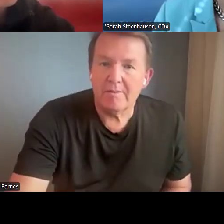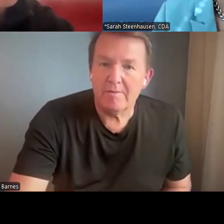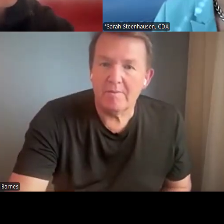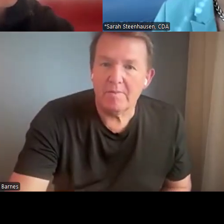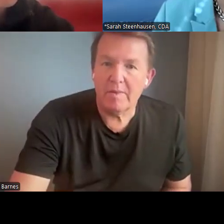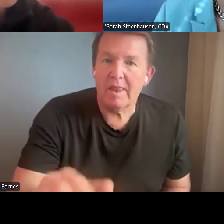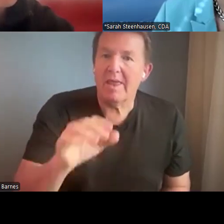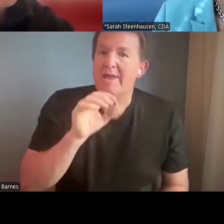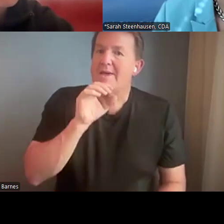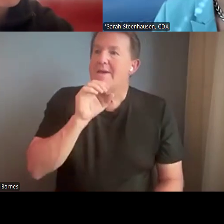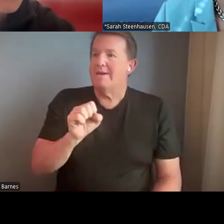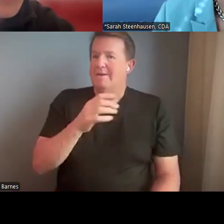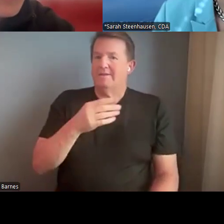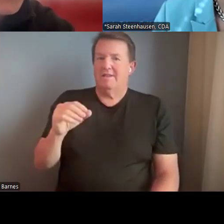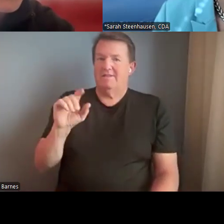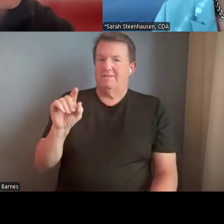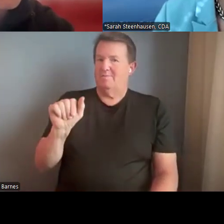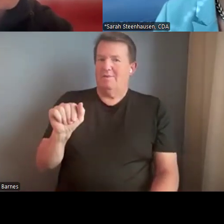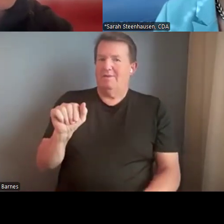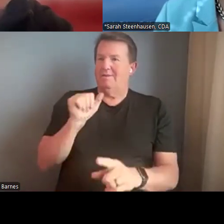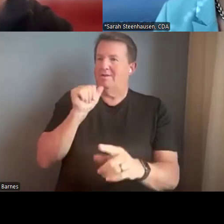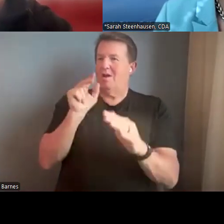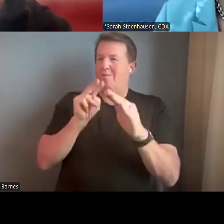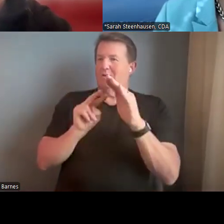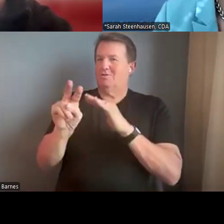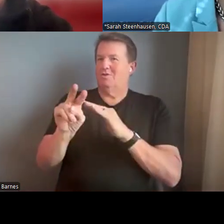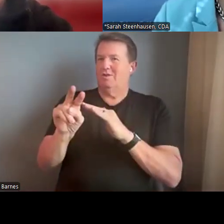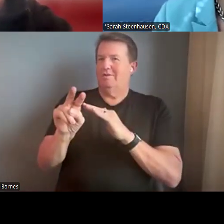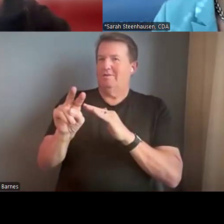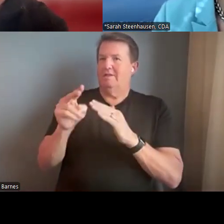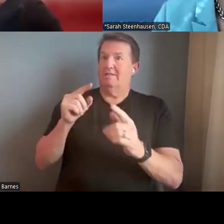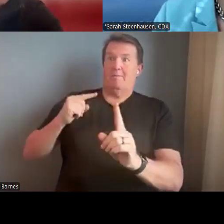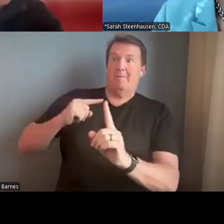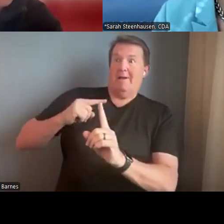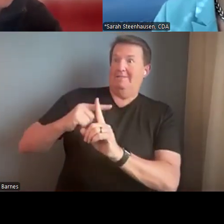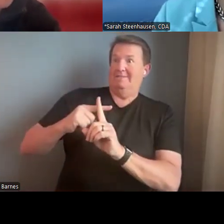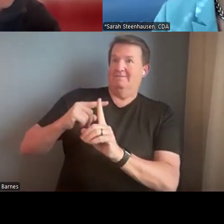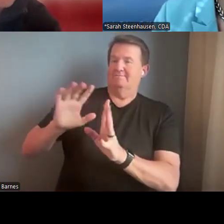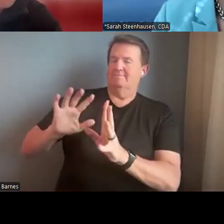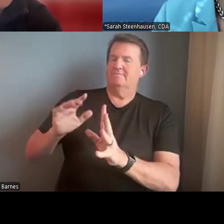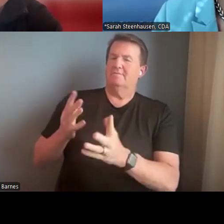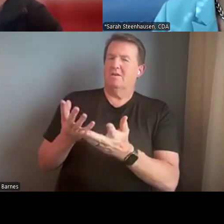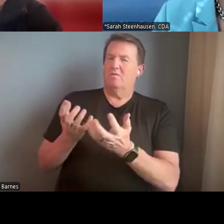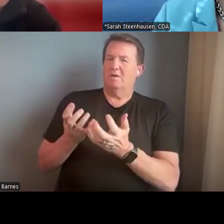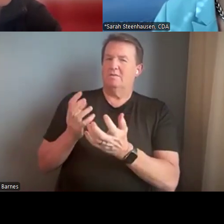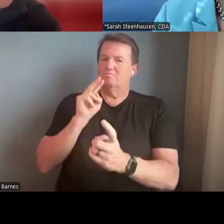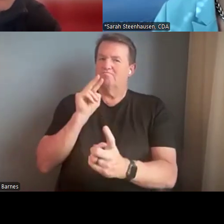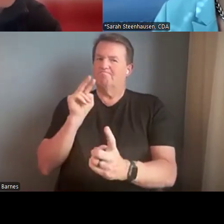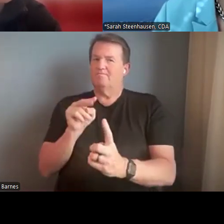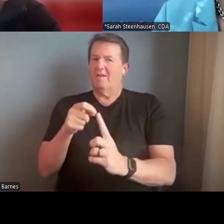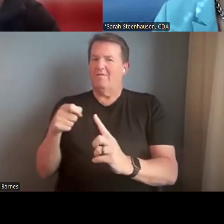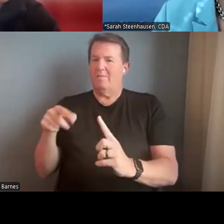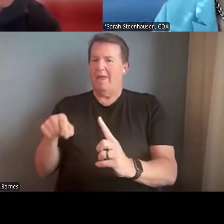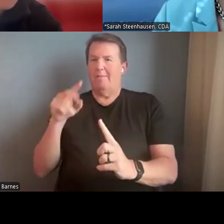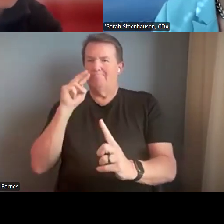aren't perceived as positive. I want to say it that from that perspective. And so they're not going to